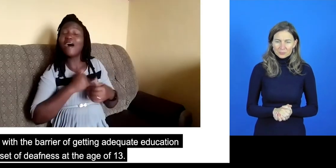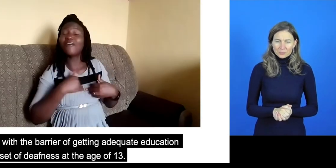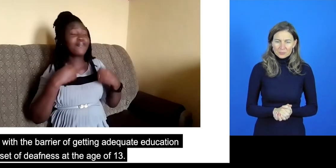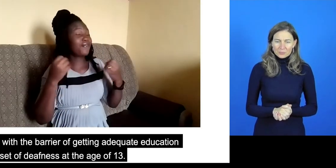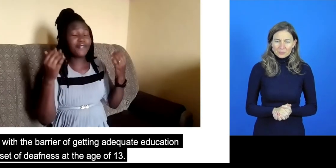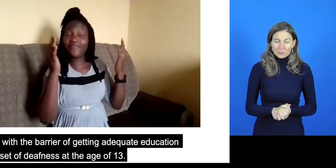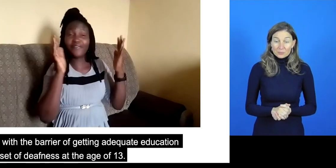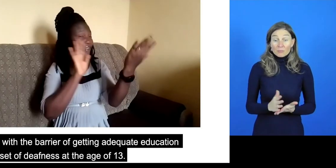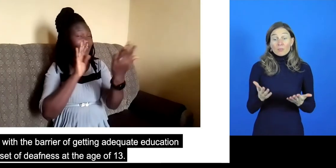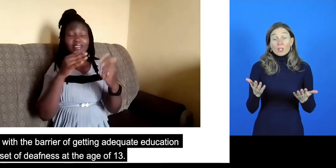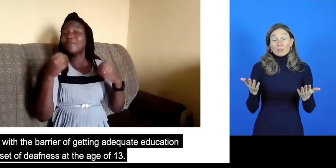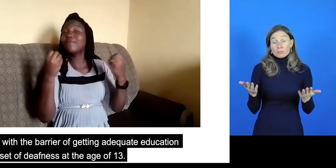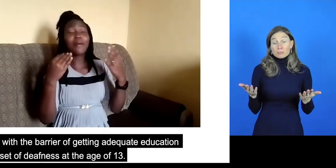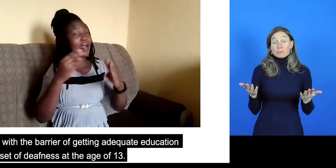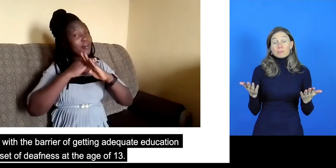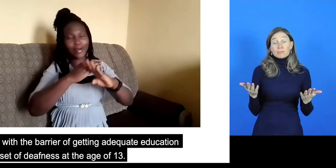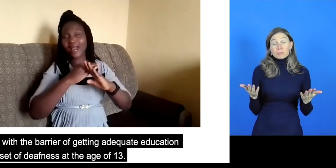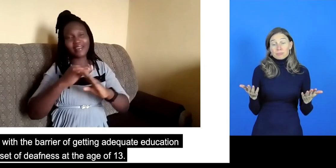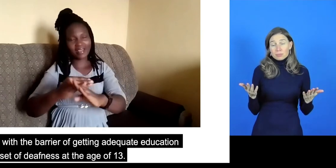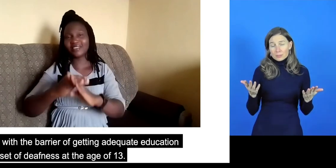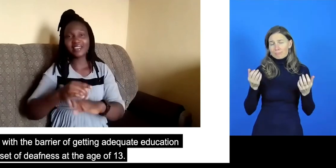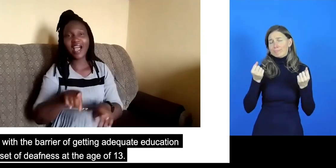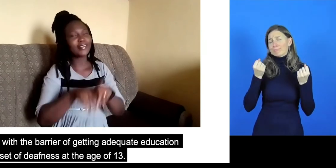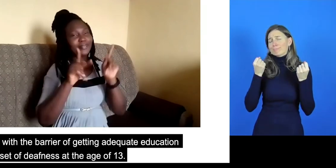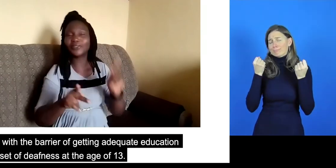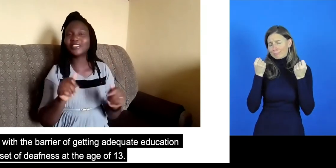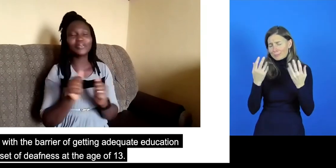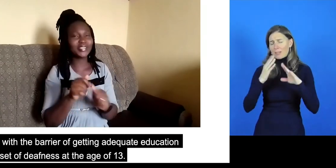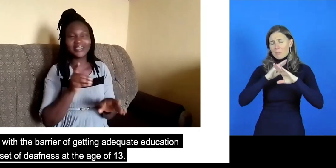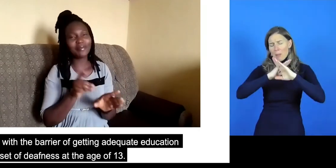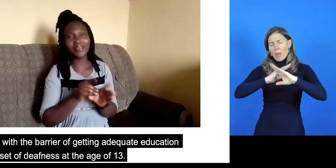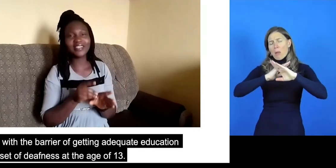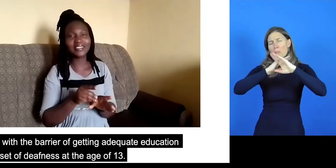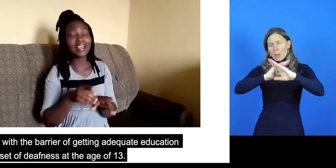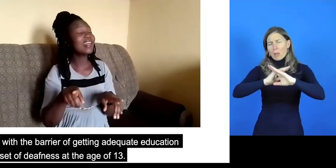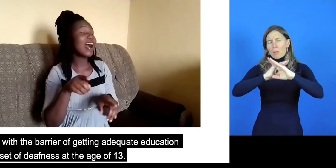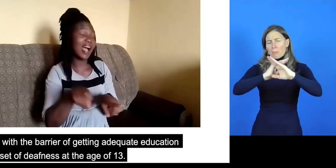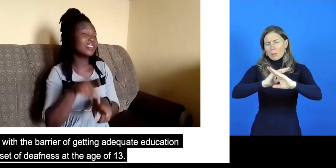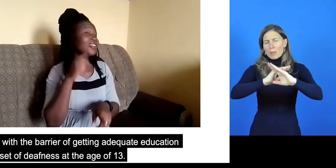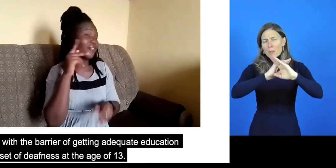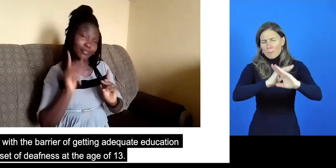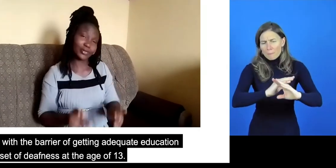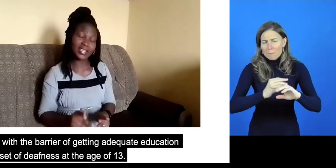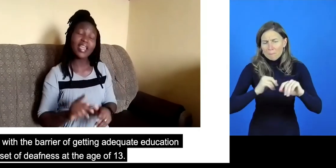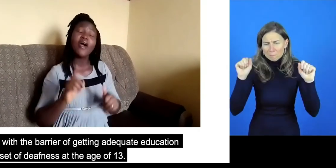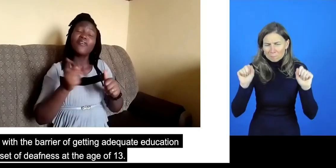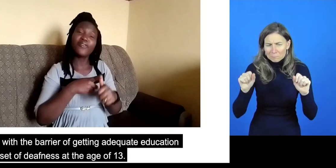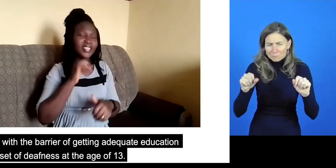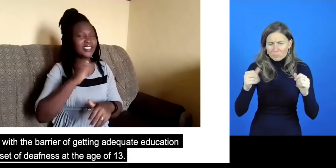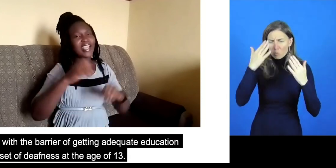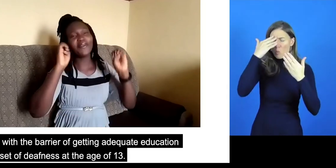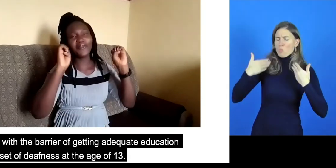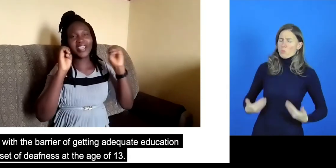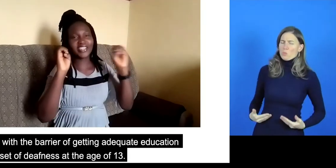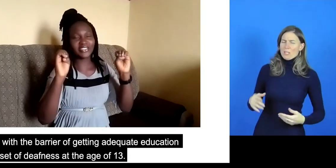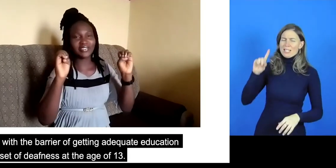I face memory barriers as person with disability, as the first for